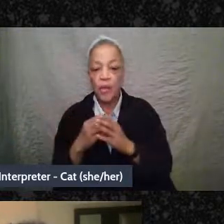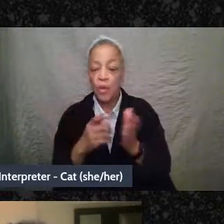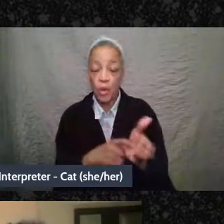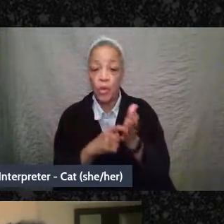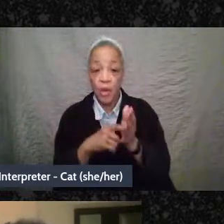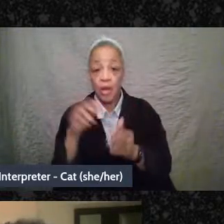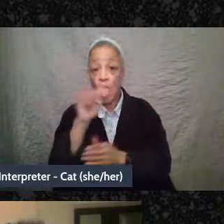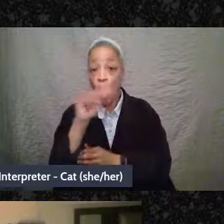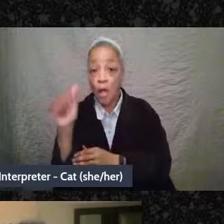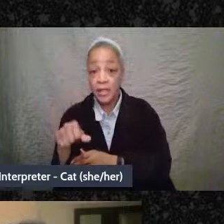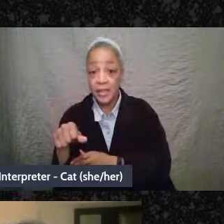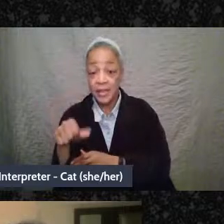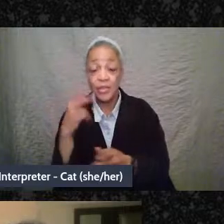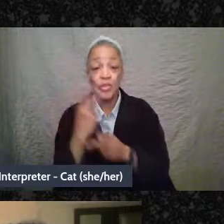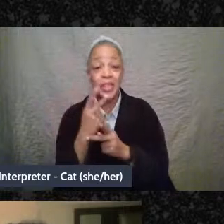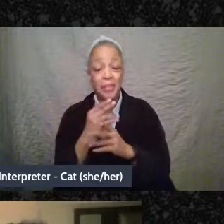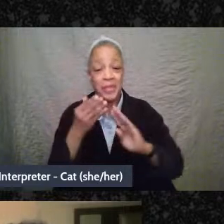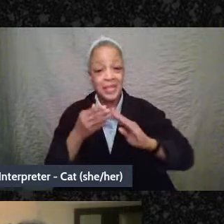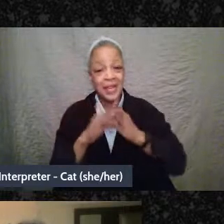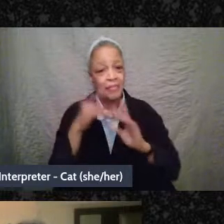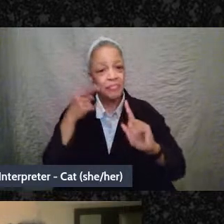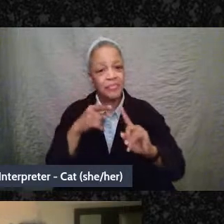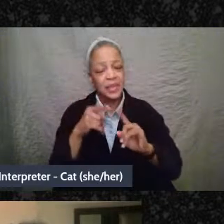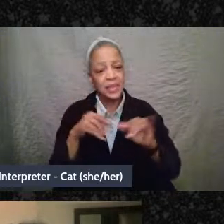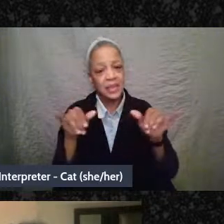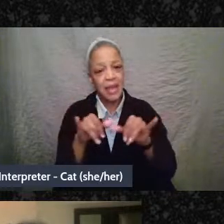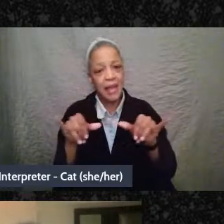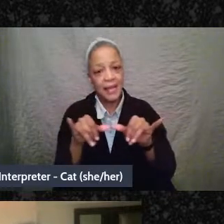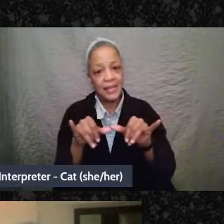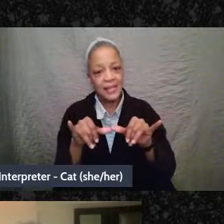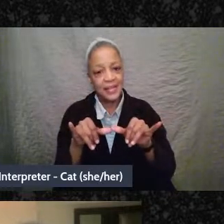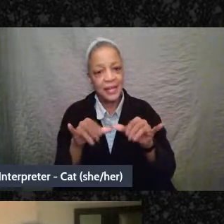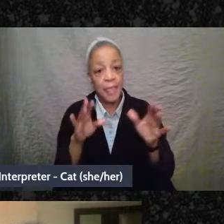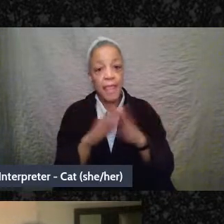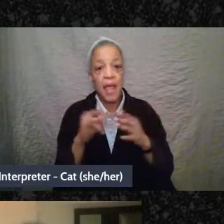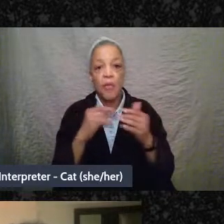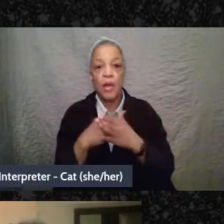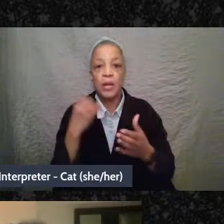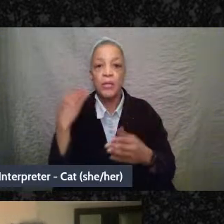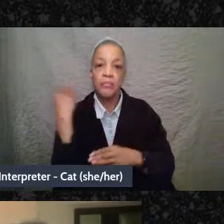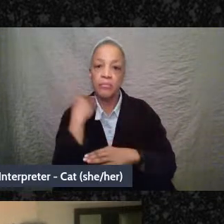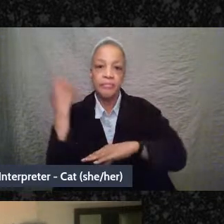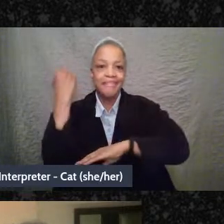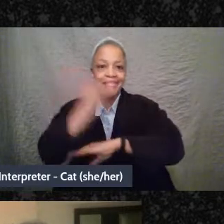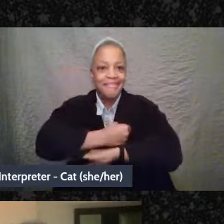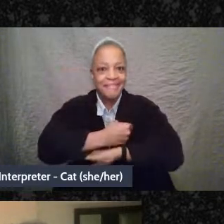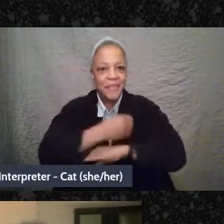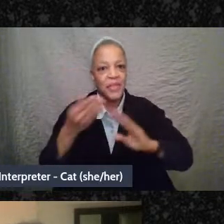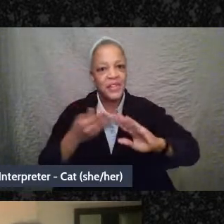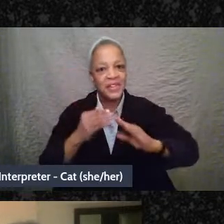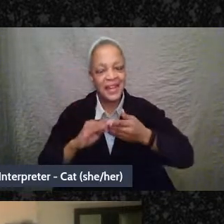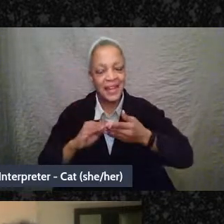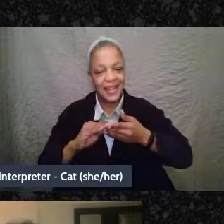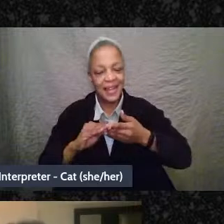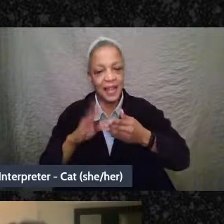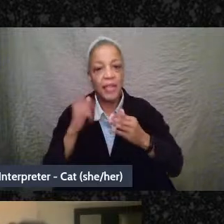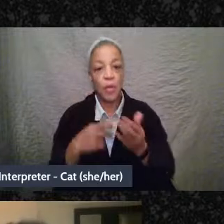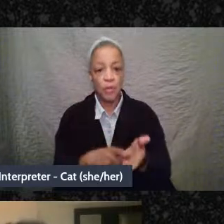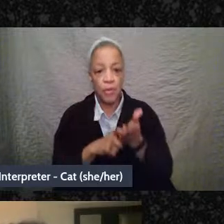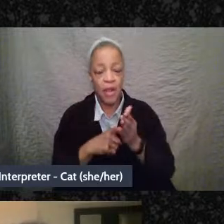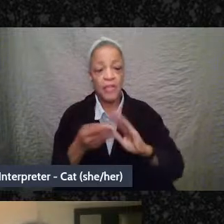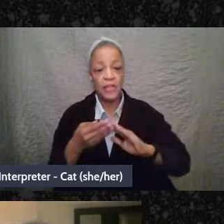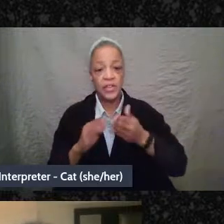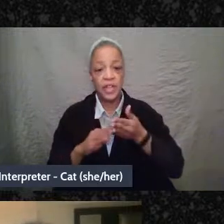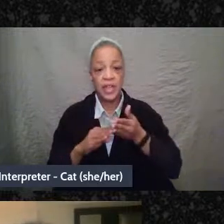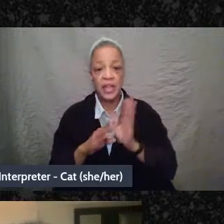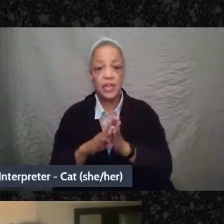police department of a particular size, that would have potentially bankrupted the city, that would have required the city to lay off